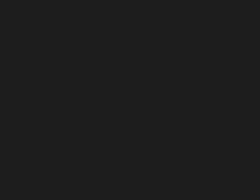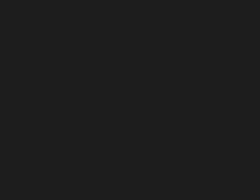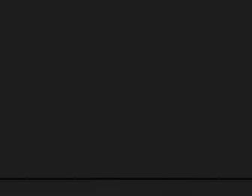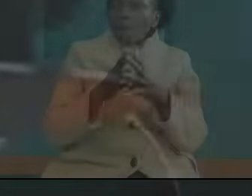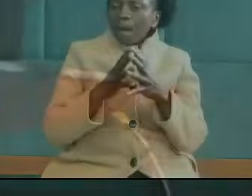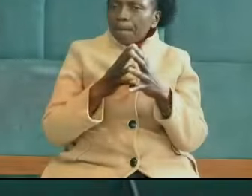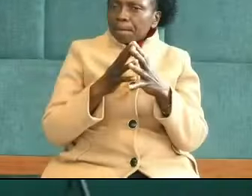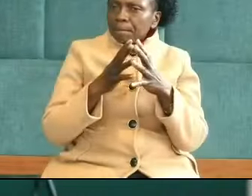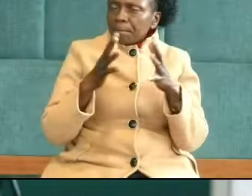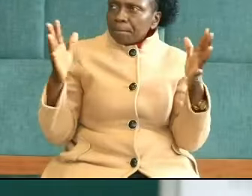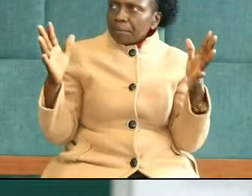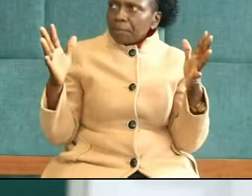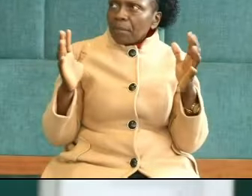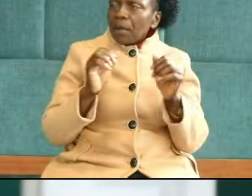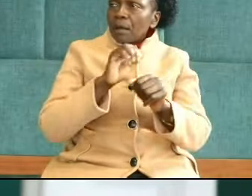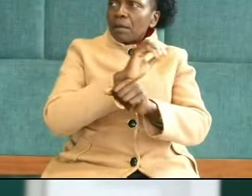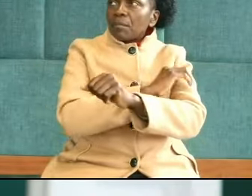Now,